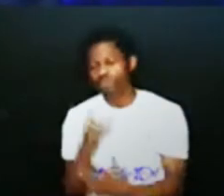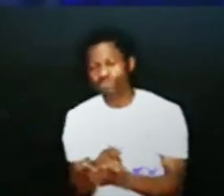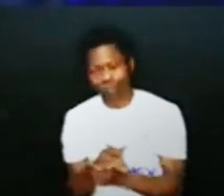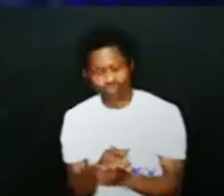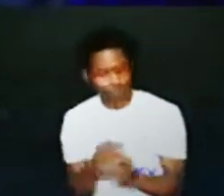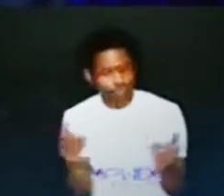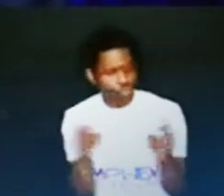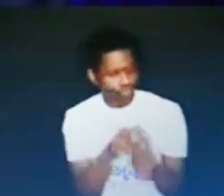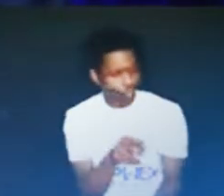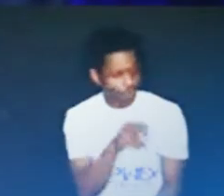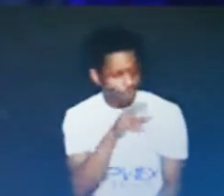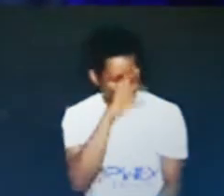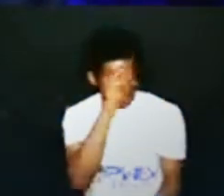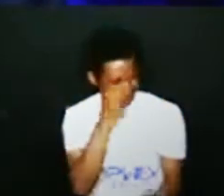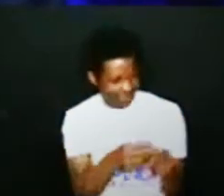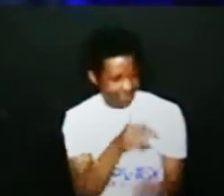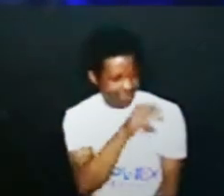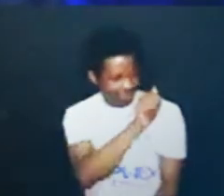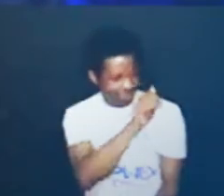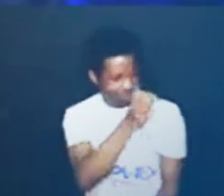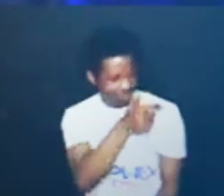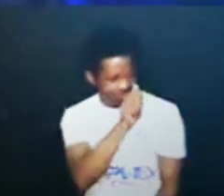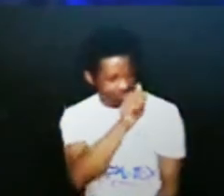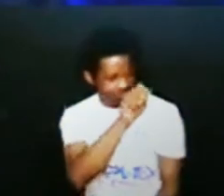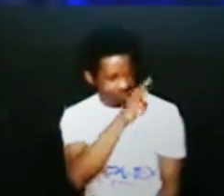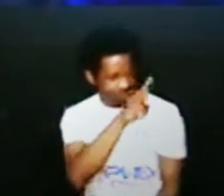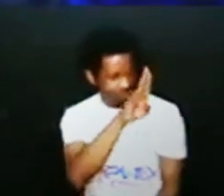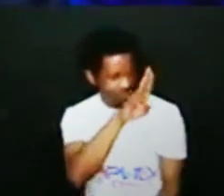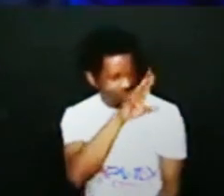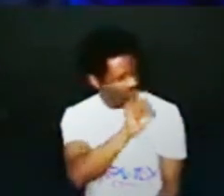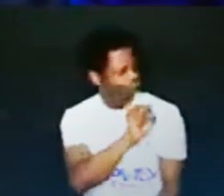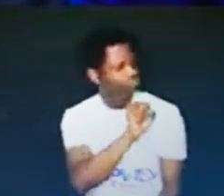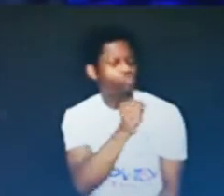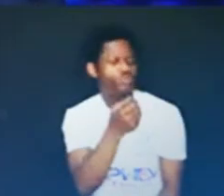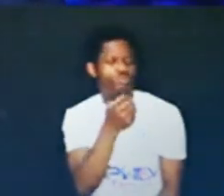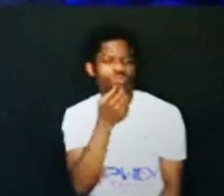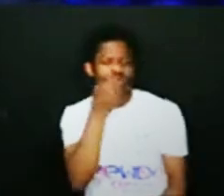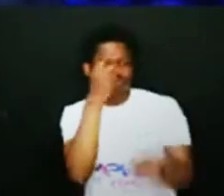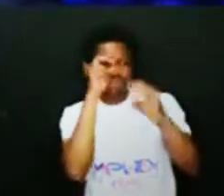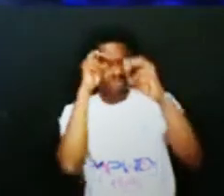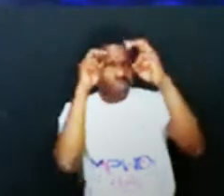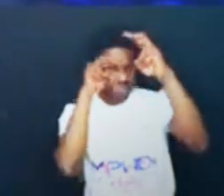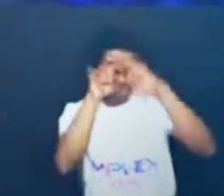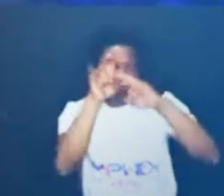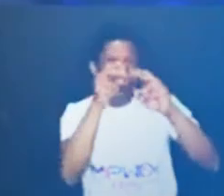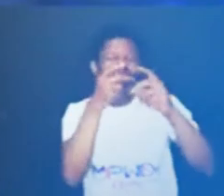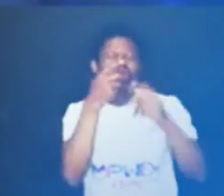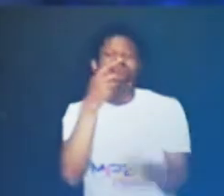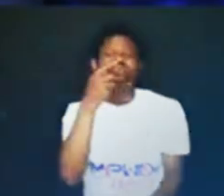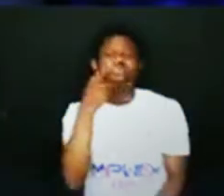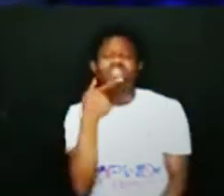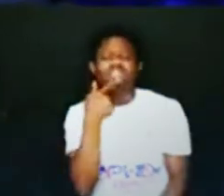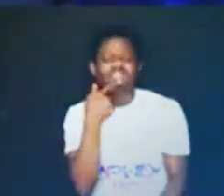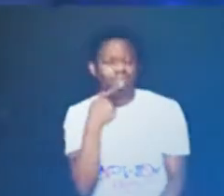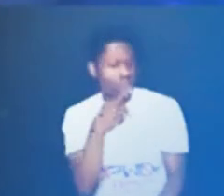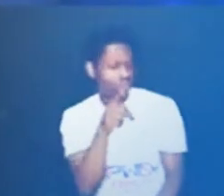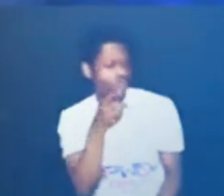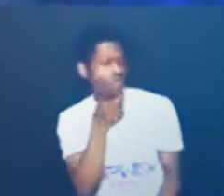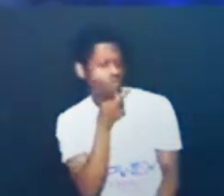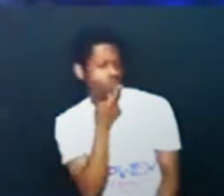prophesied, and the people said, Paul, don't go to Jerusalem, it's dangerous. And the Agabus shenkom ana.